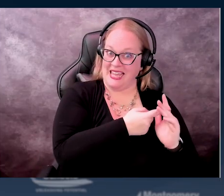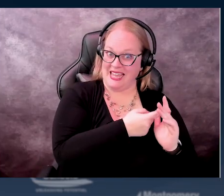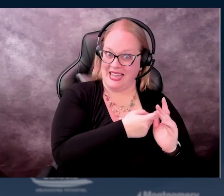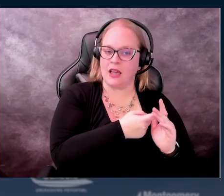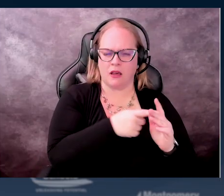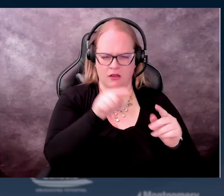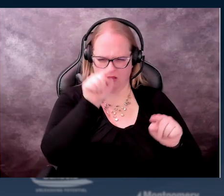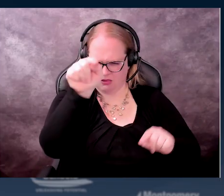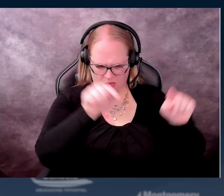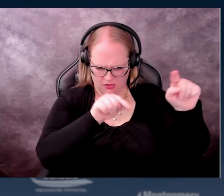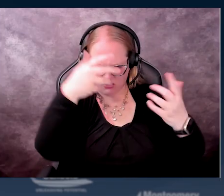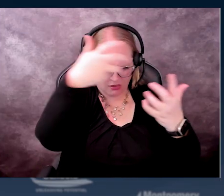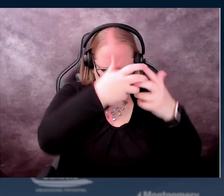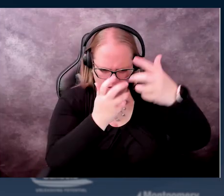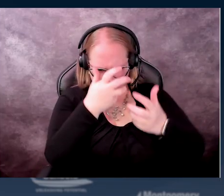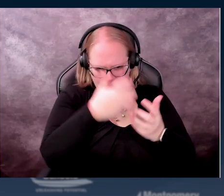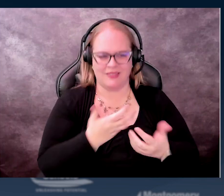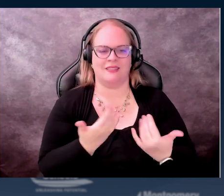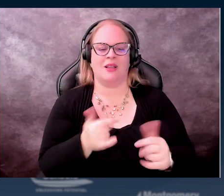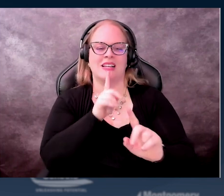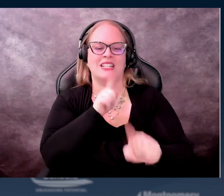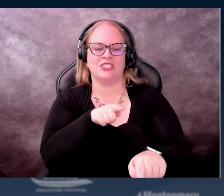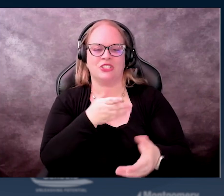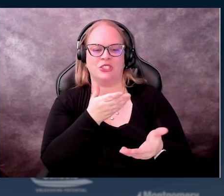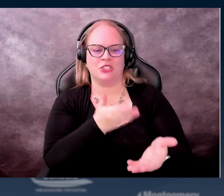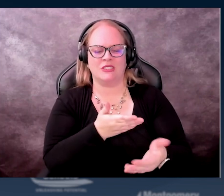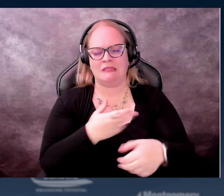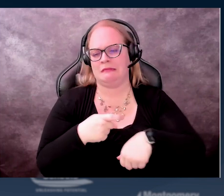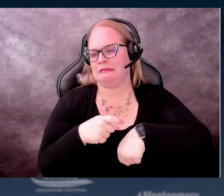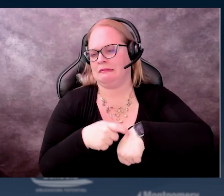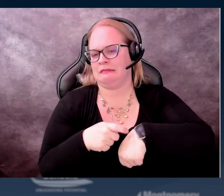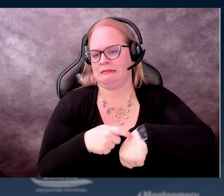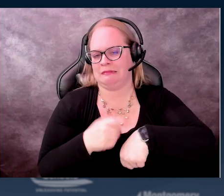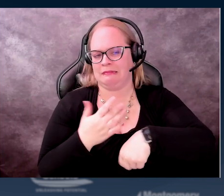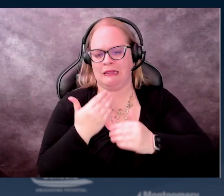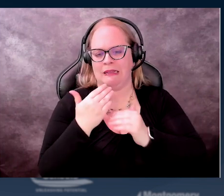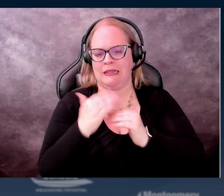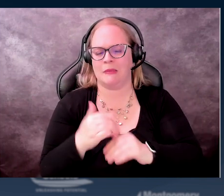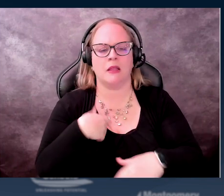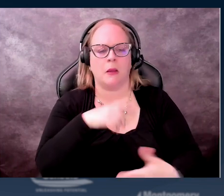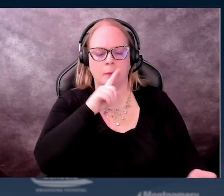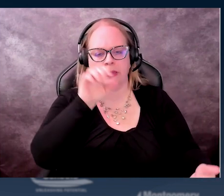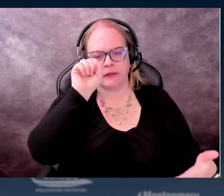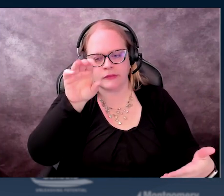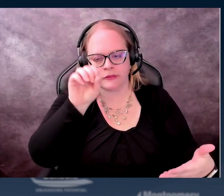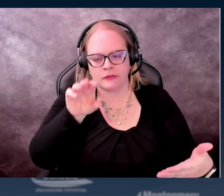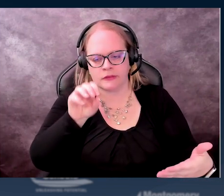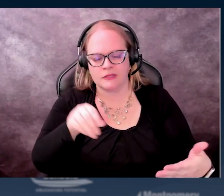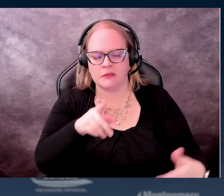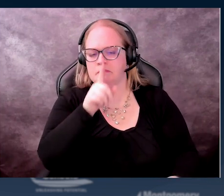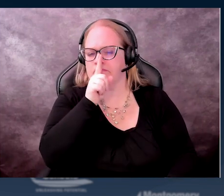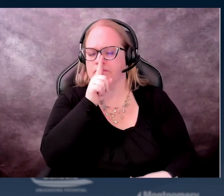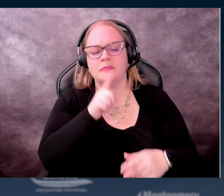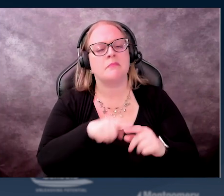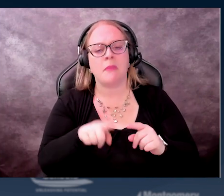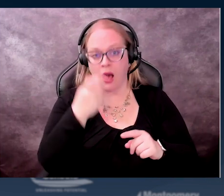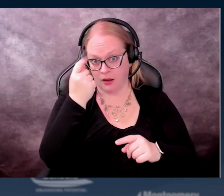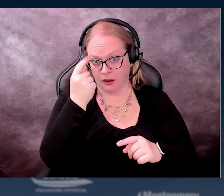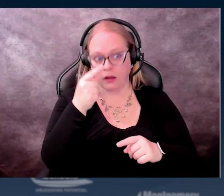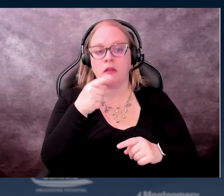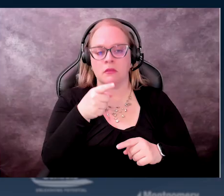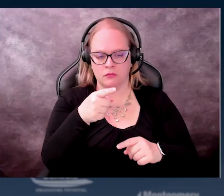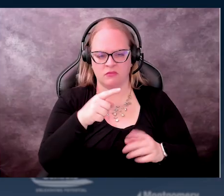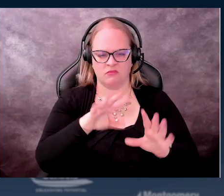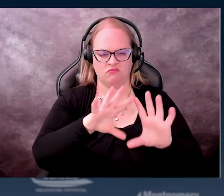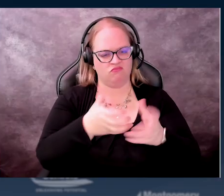beginning. For the sake of time, I'm not going to read all the answers. This will be posted on the program analysis website,